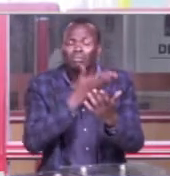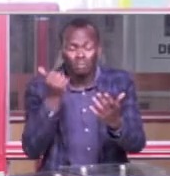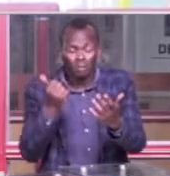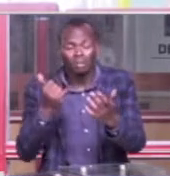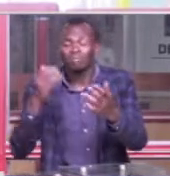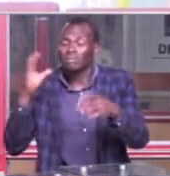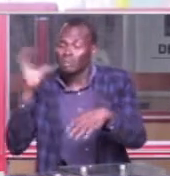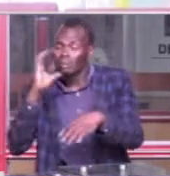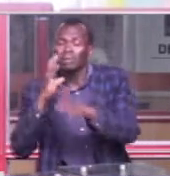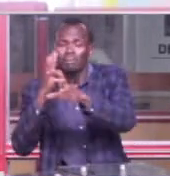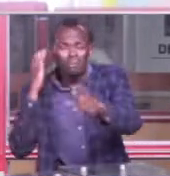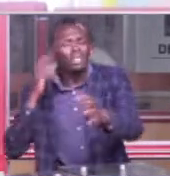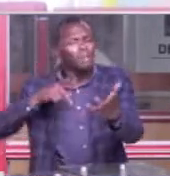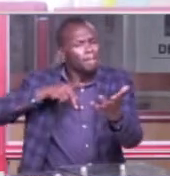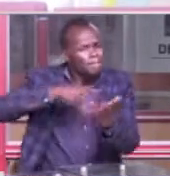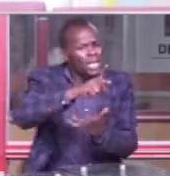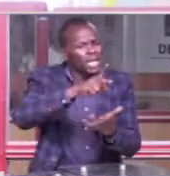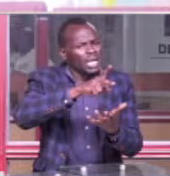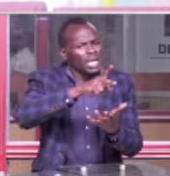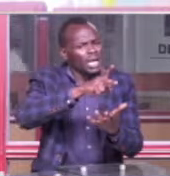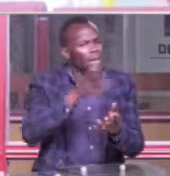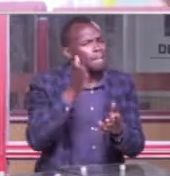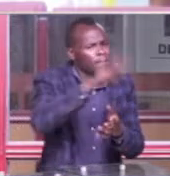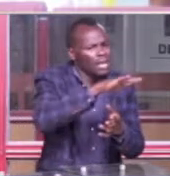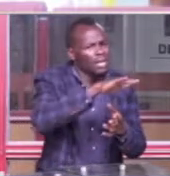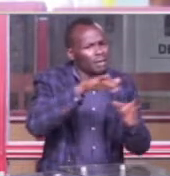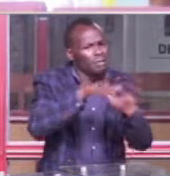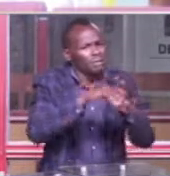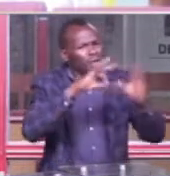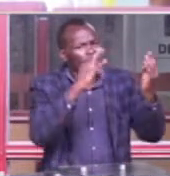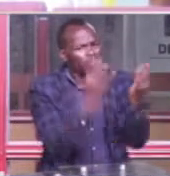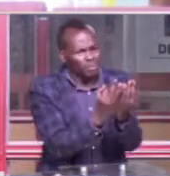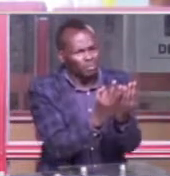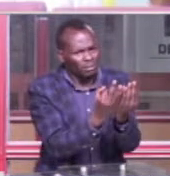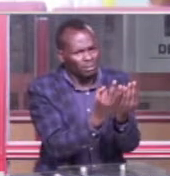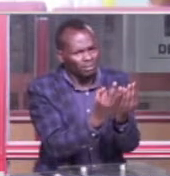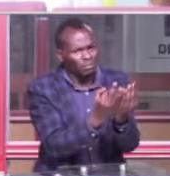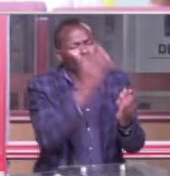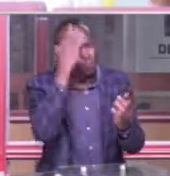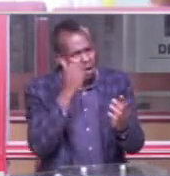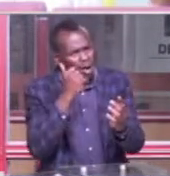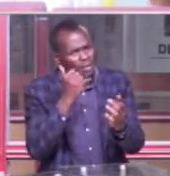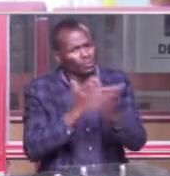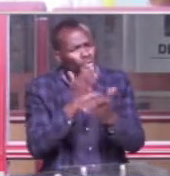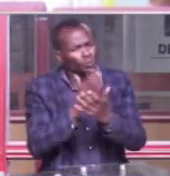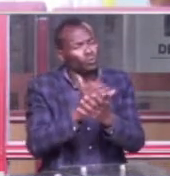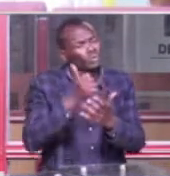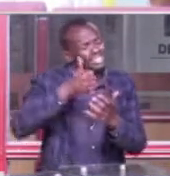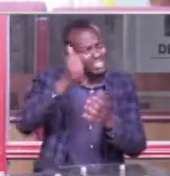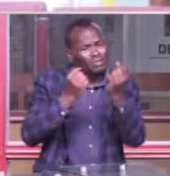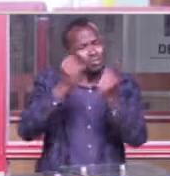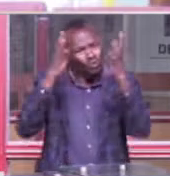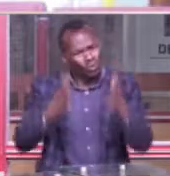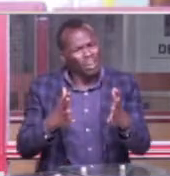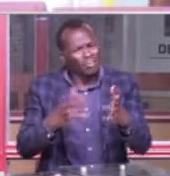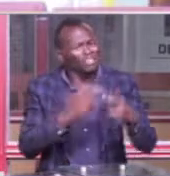the victims because they are not the ones who want to get those accidents. It is the drivers who were reluctant, who were reckless,